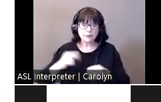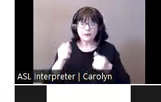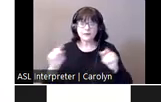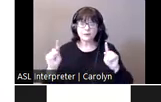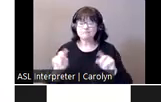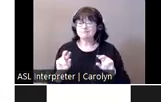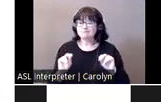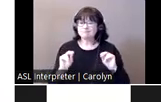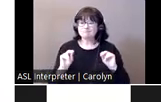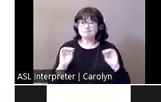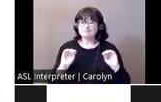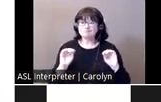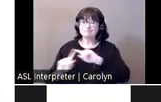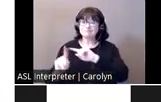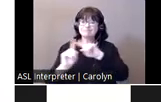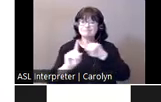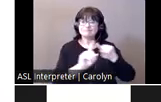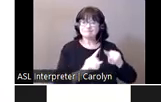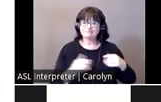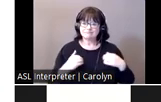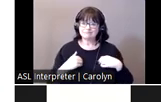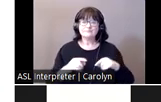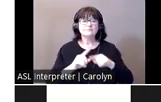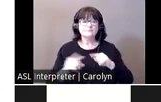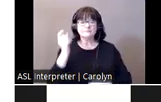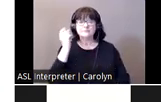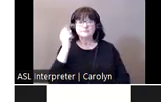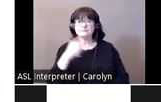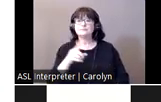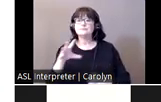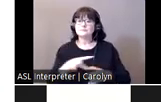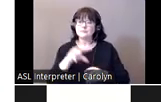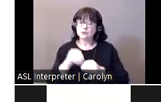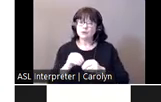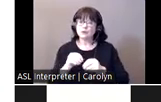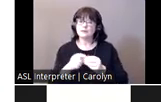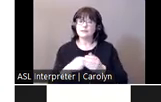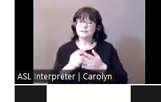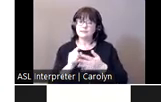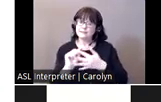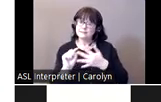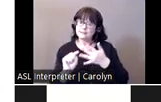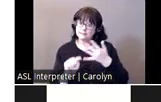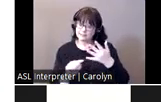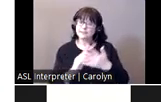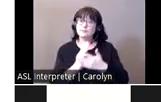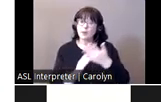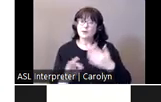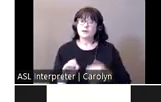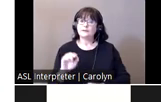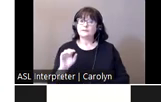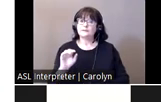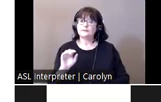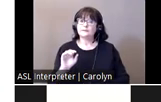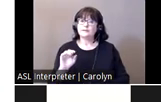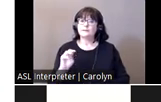These components are, however, widely recognized as key characteristics of micro-credentials. And I'll share what those key characteristics are in a